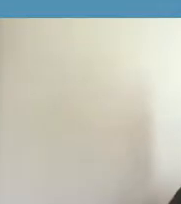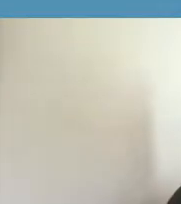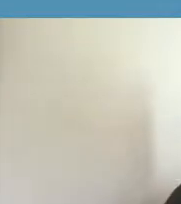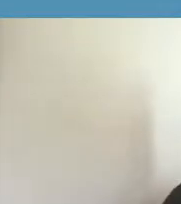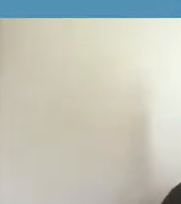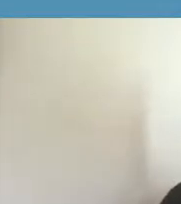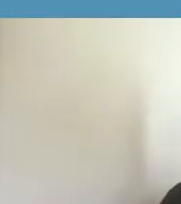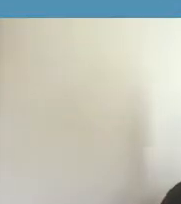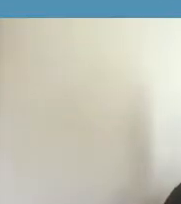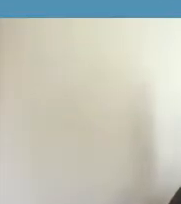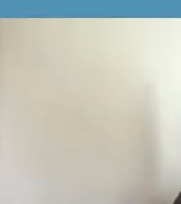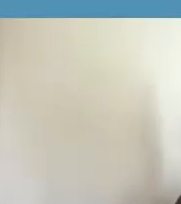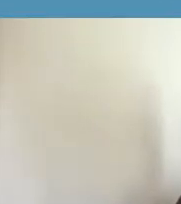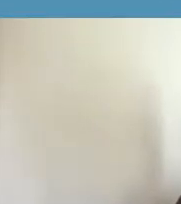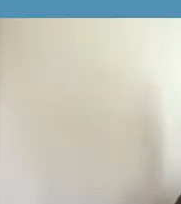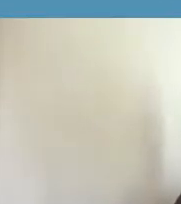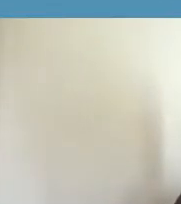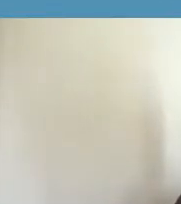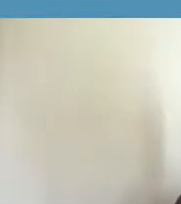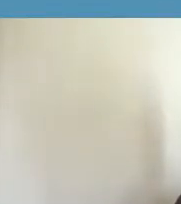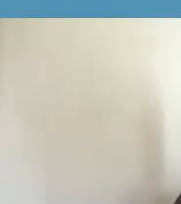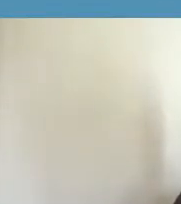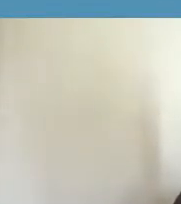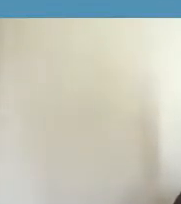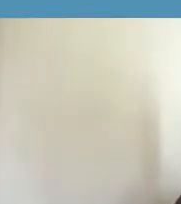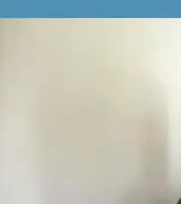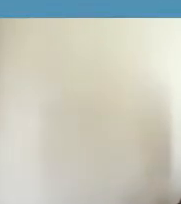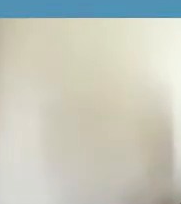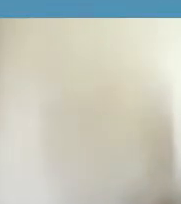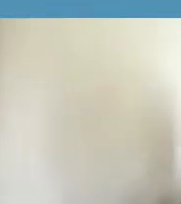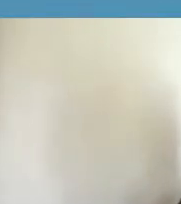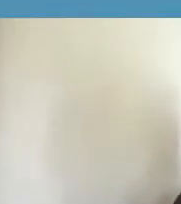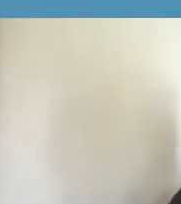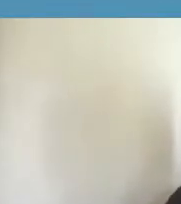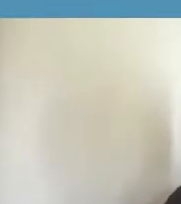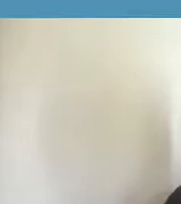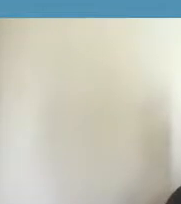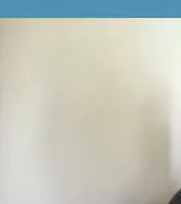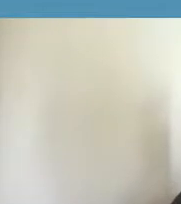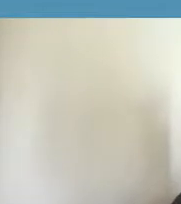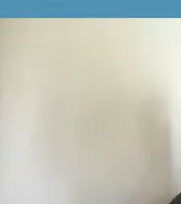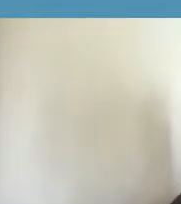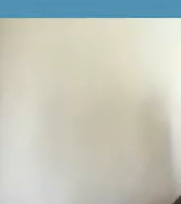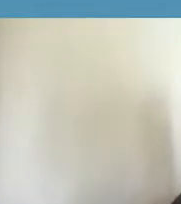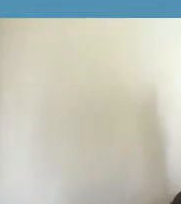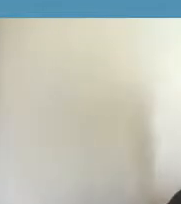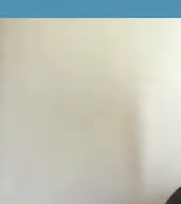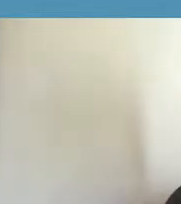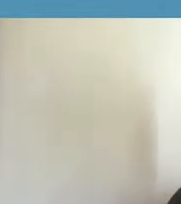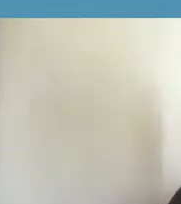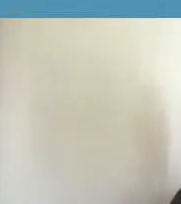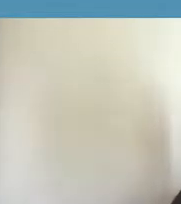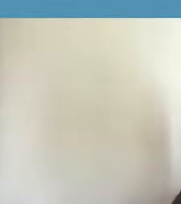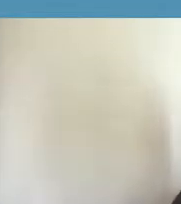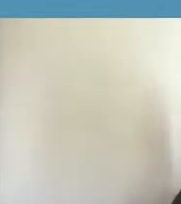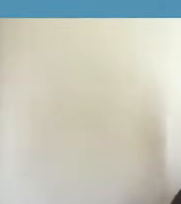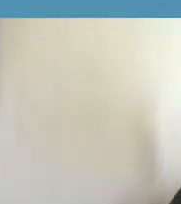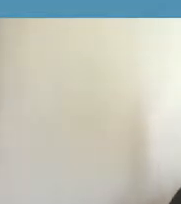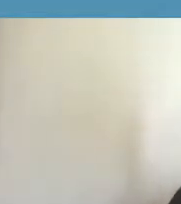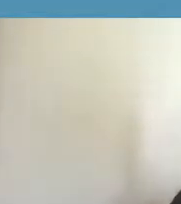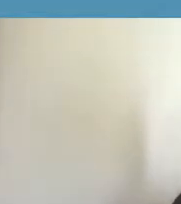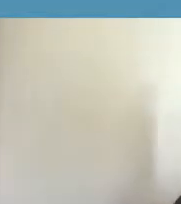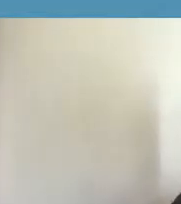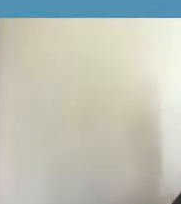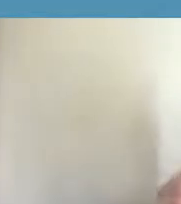Allen-Greil, Vice President of Marketing at the Monterey Bay Aquarium in Monterey, California. Dana has led web and